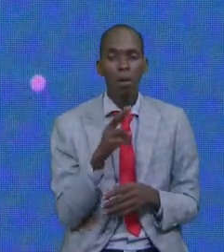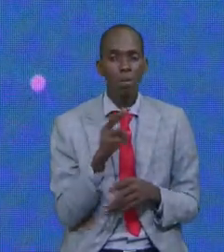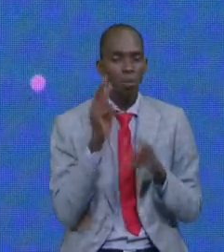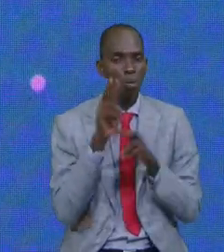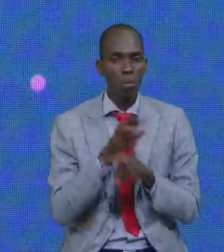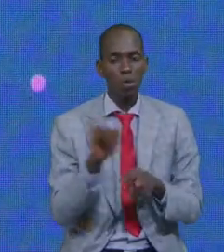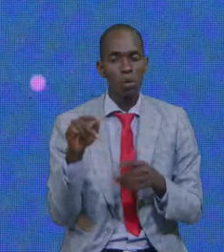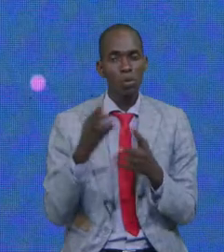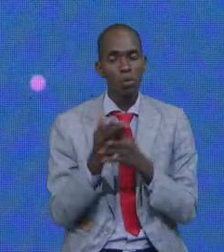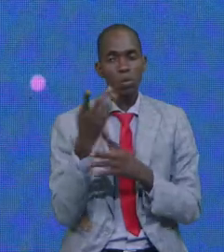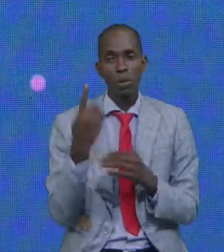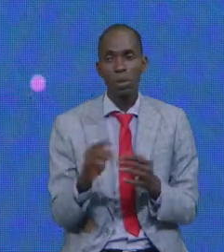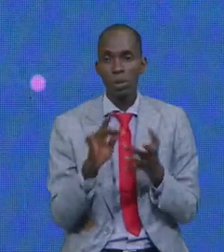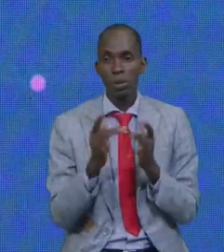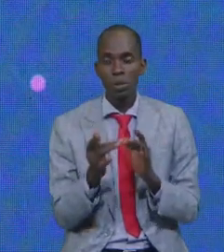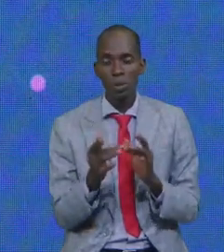Christ, please